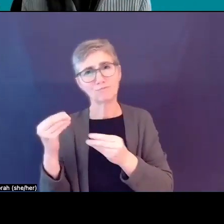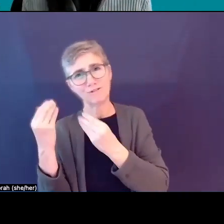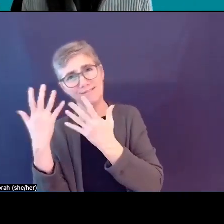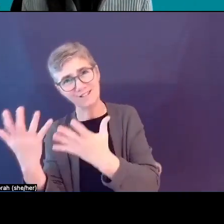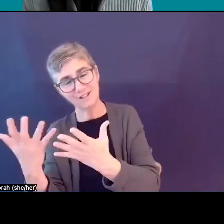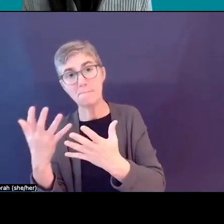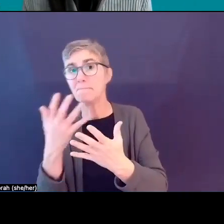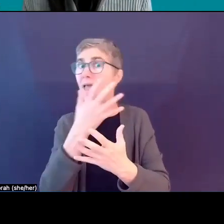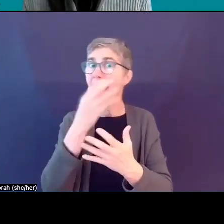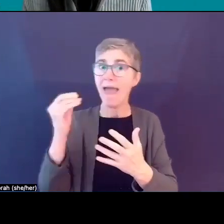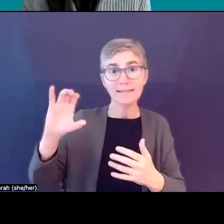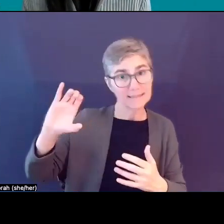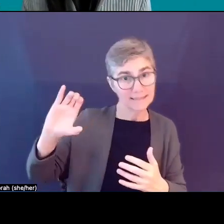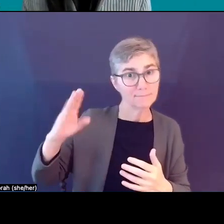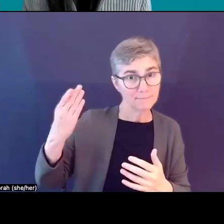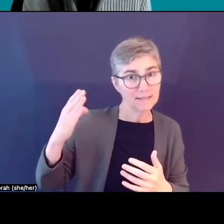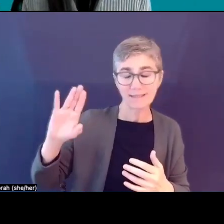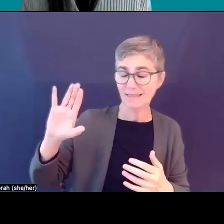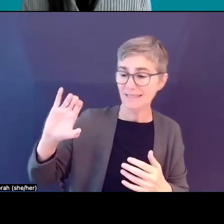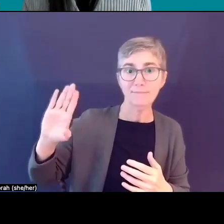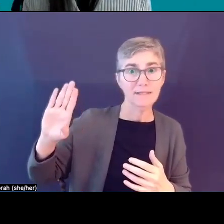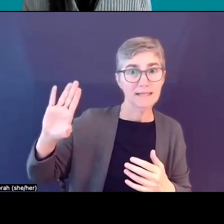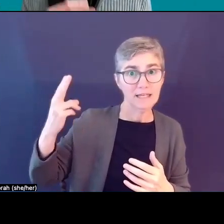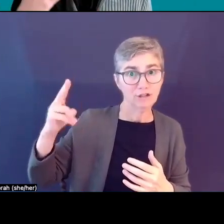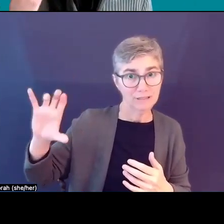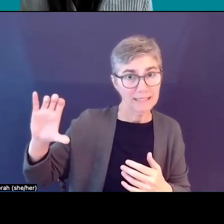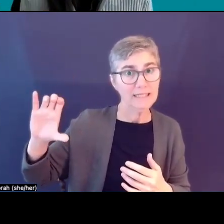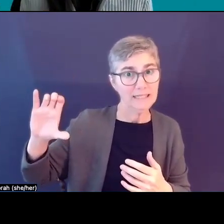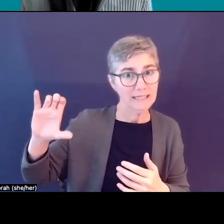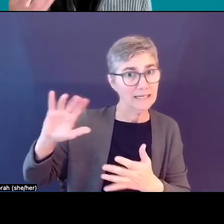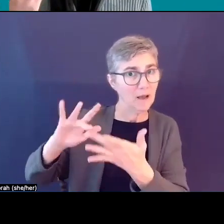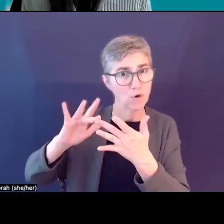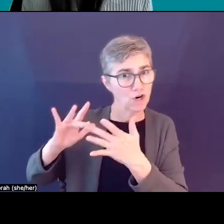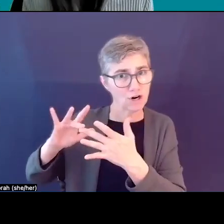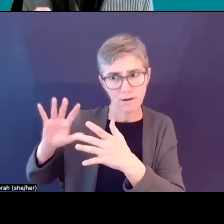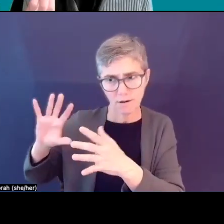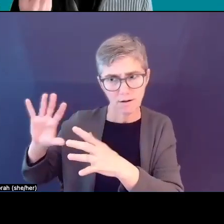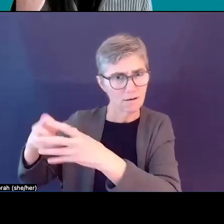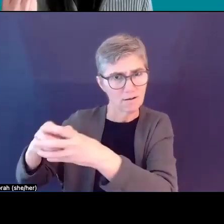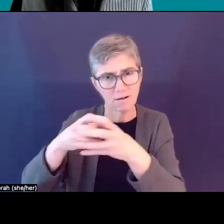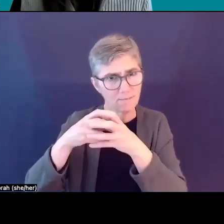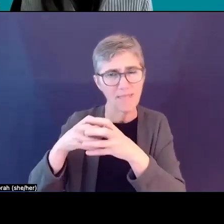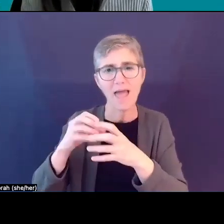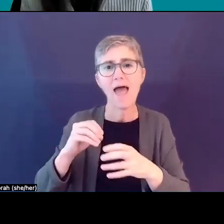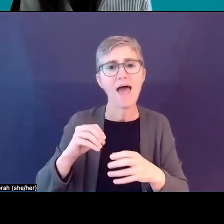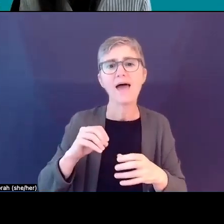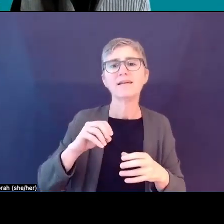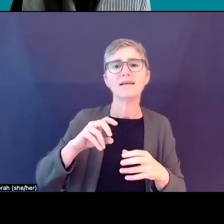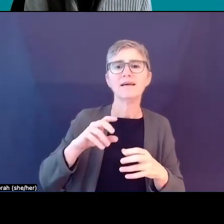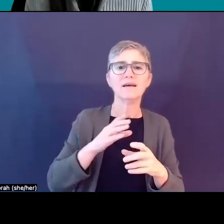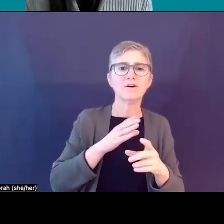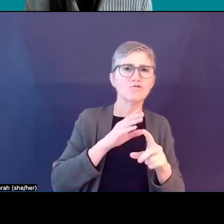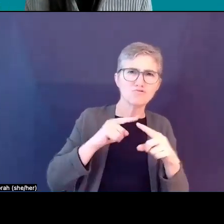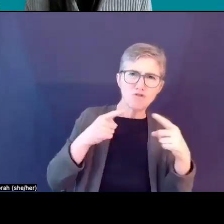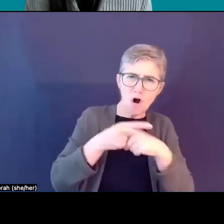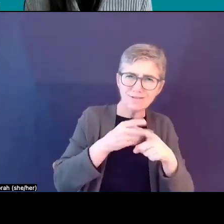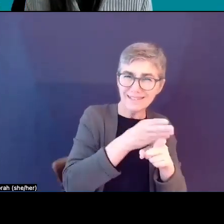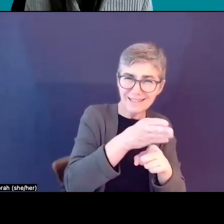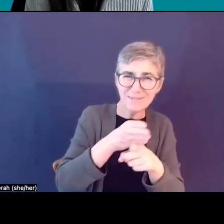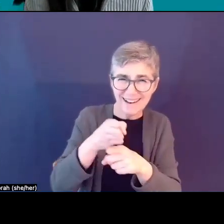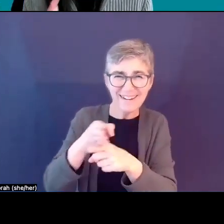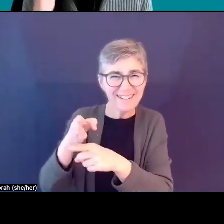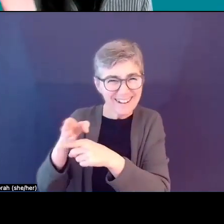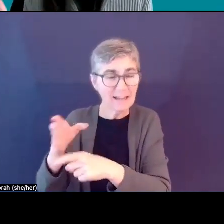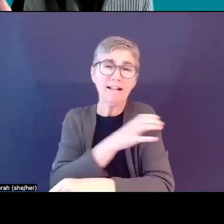as well as the CBHC's networks, and as well as multidisciplinary clinical and research experts